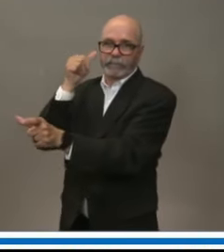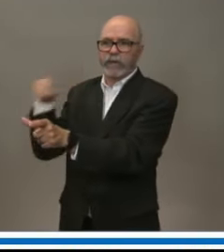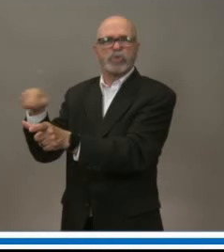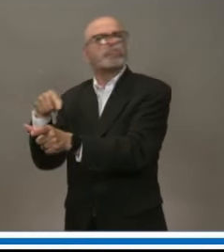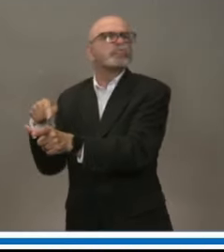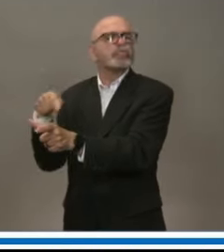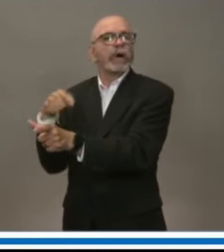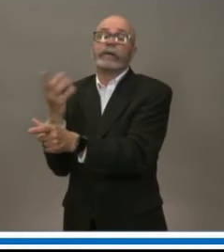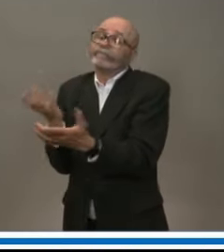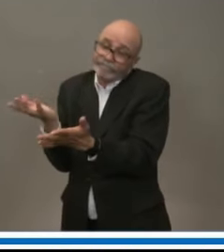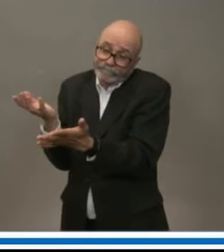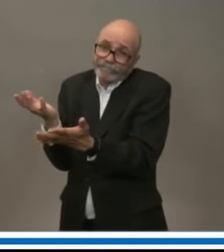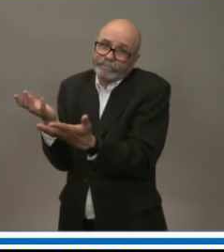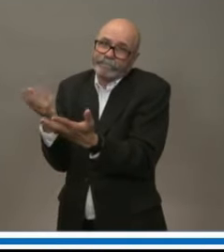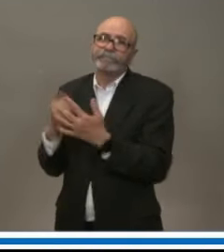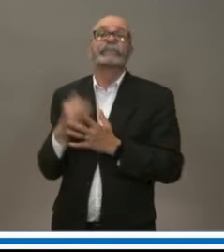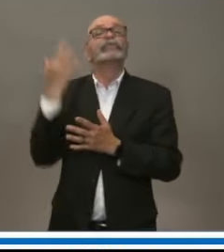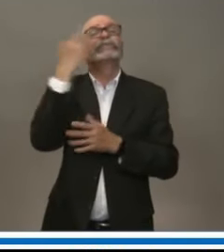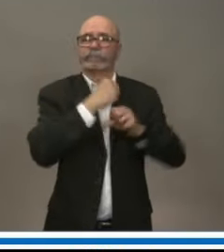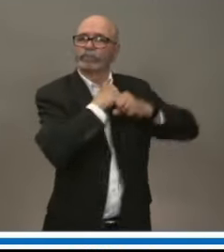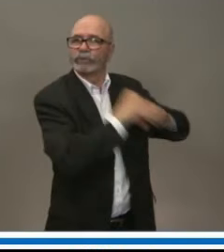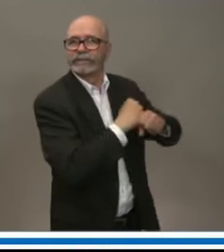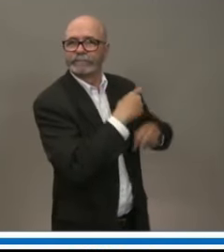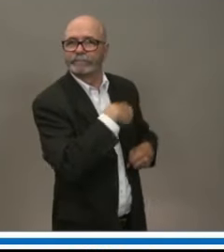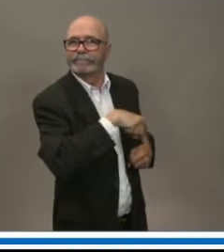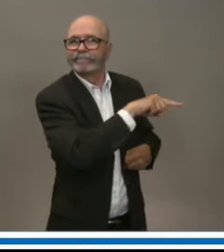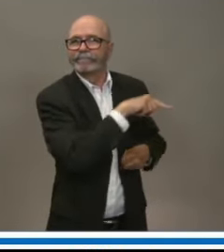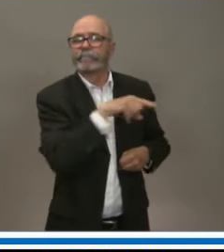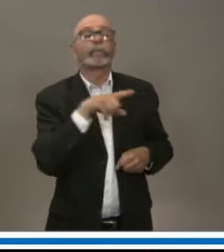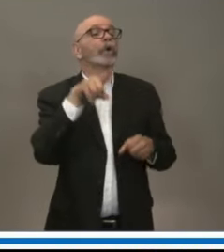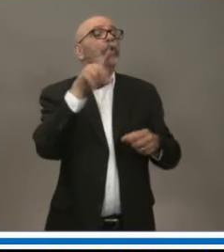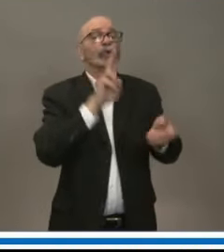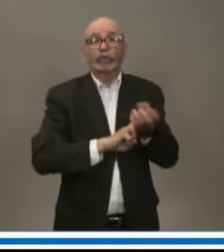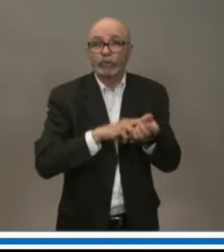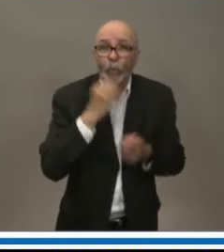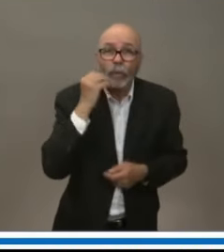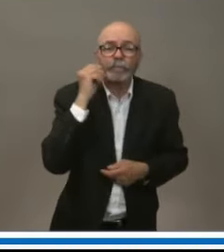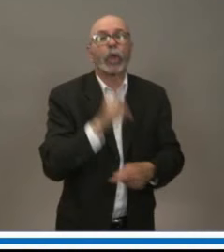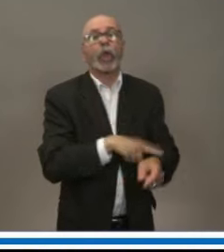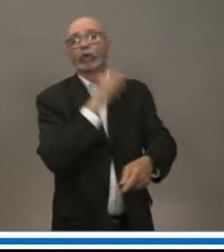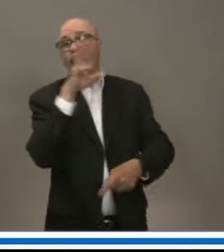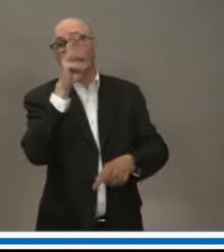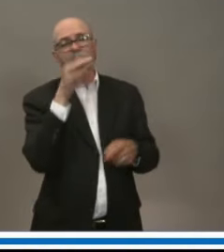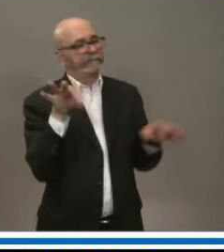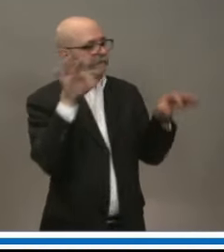our long-term care facilities. Next, we'll go to Olivier Lefebvre, Radio-Canada.